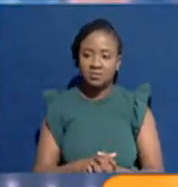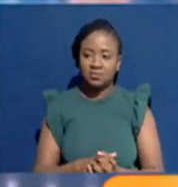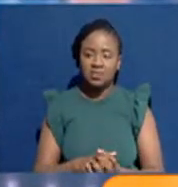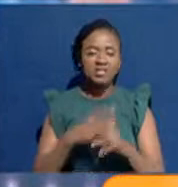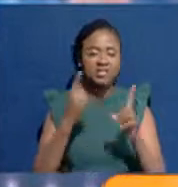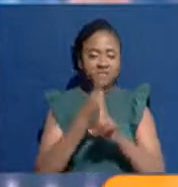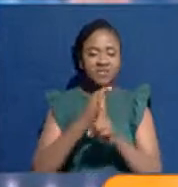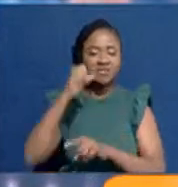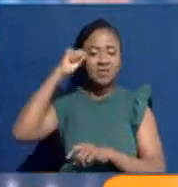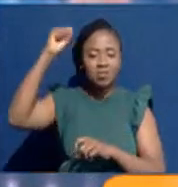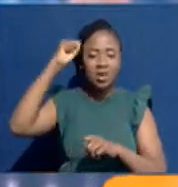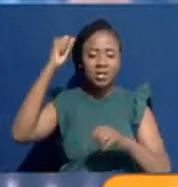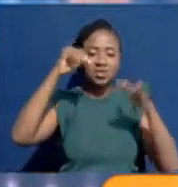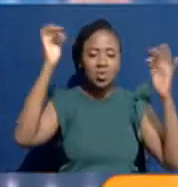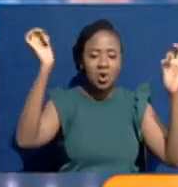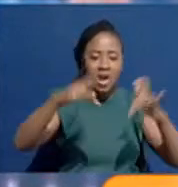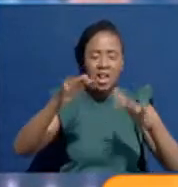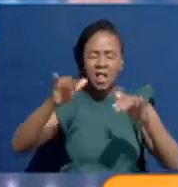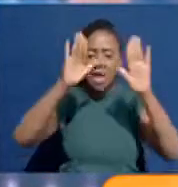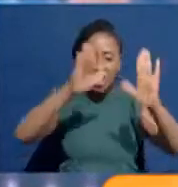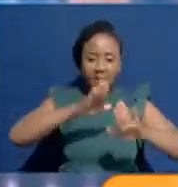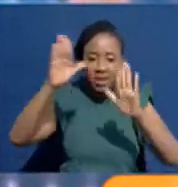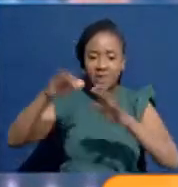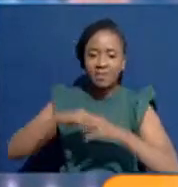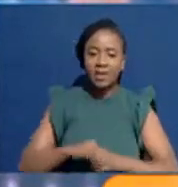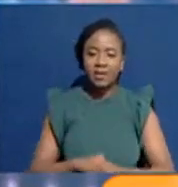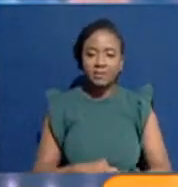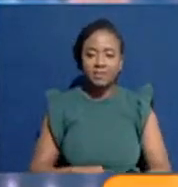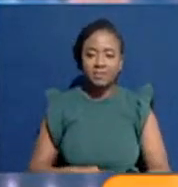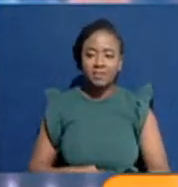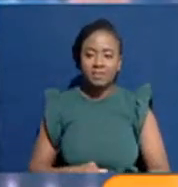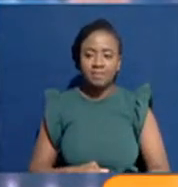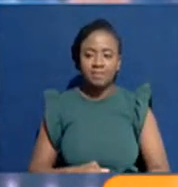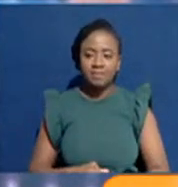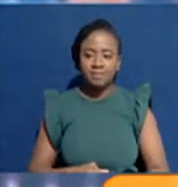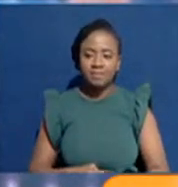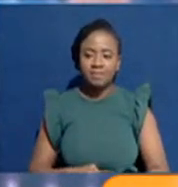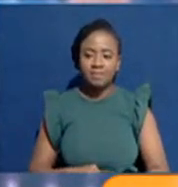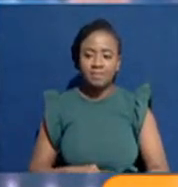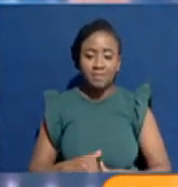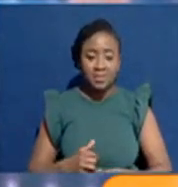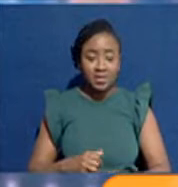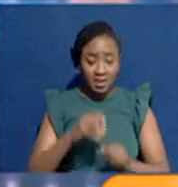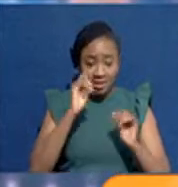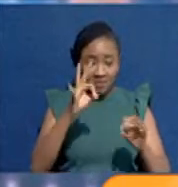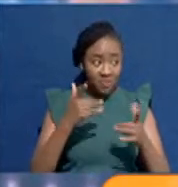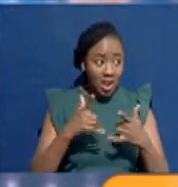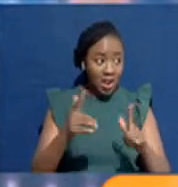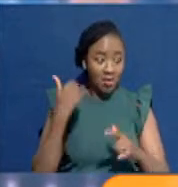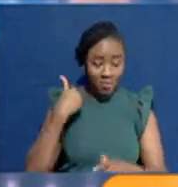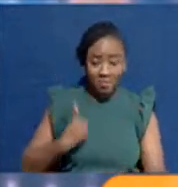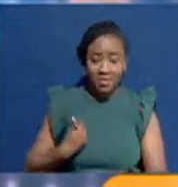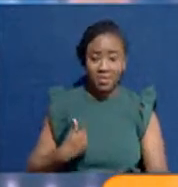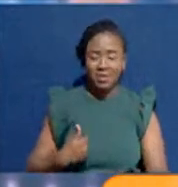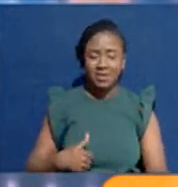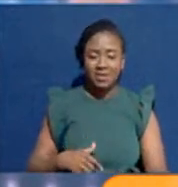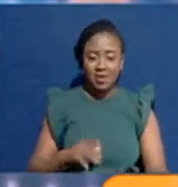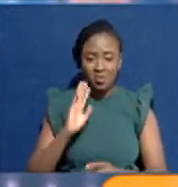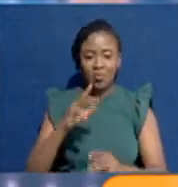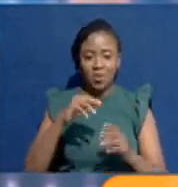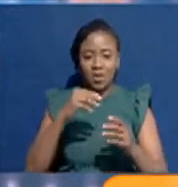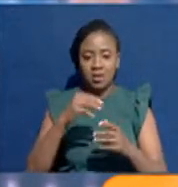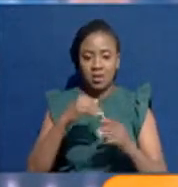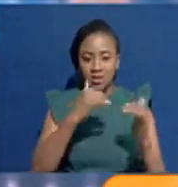And he was saying, housing is a serious thing. And we can play it, of course, if you put me to task. We'll check that. Don't you worry.